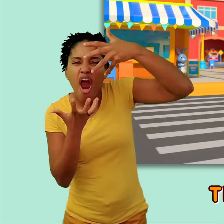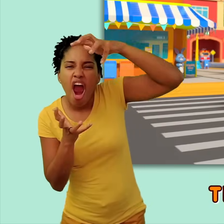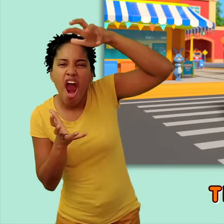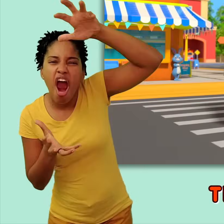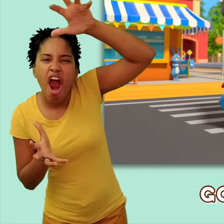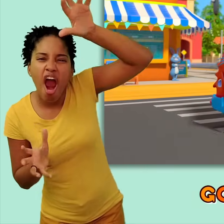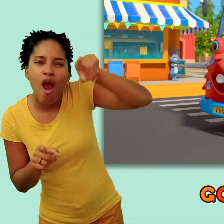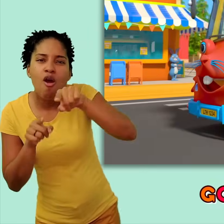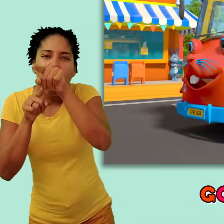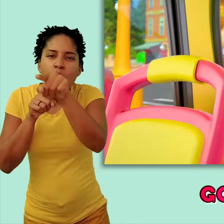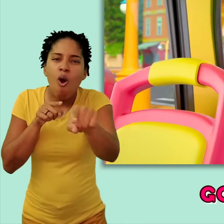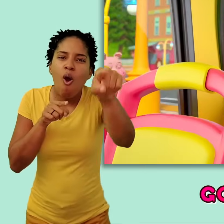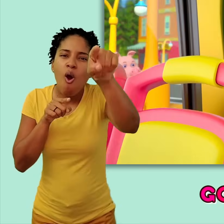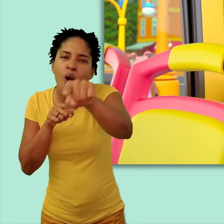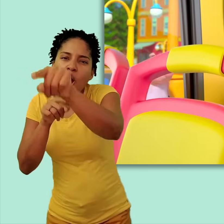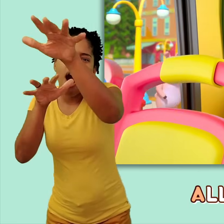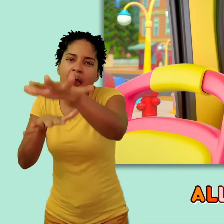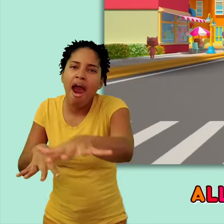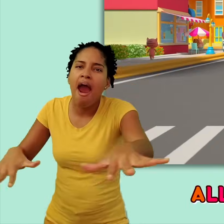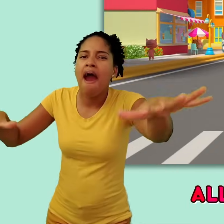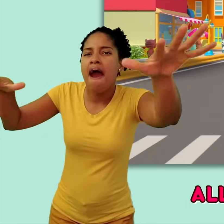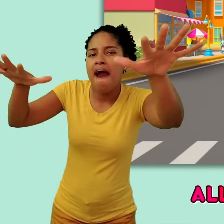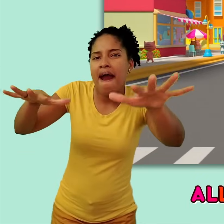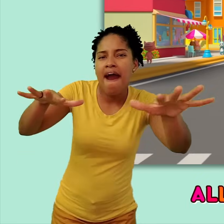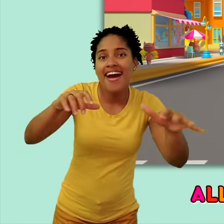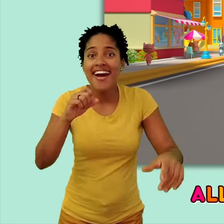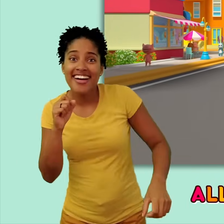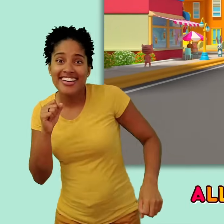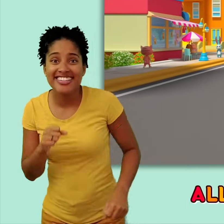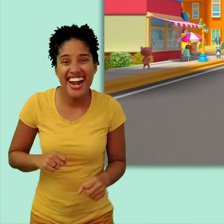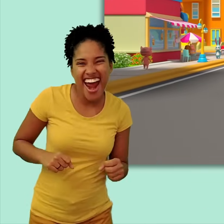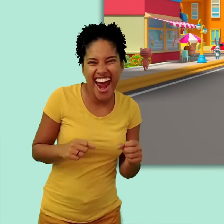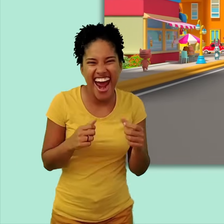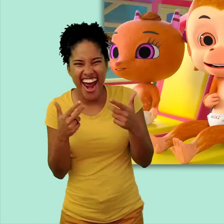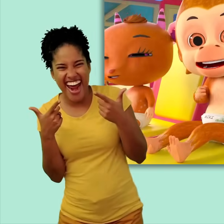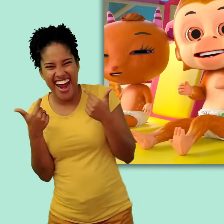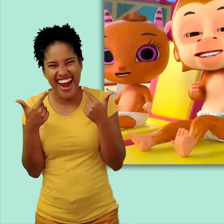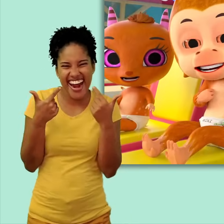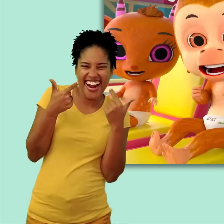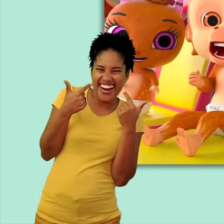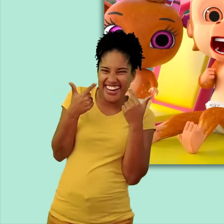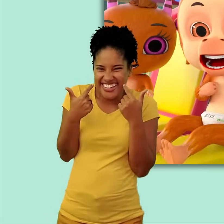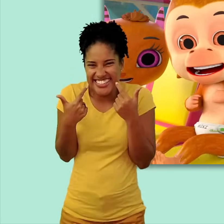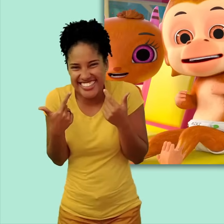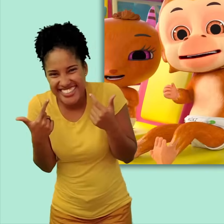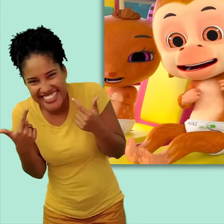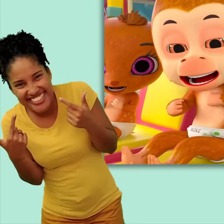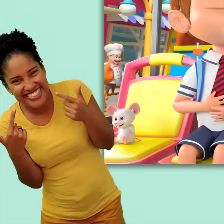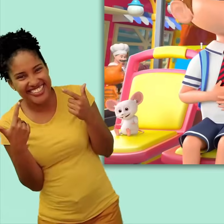roar. The lion on the bus goes roar, roar, roar, all through the town.